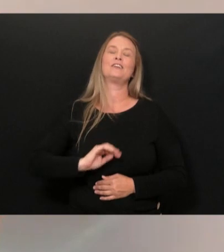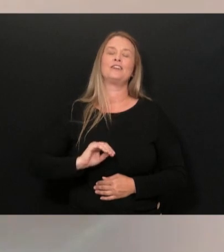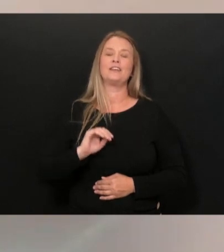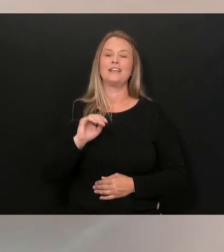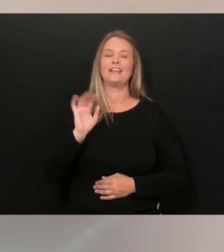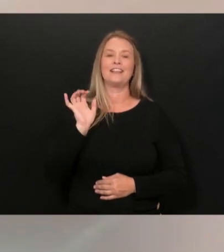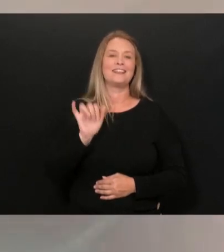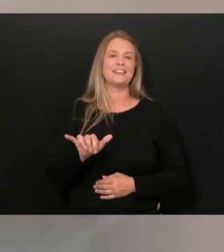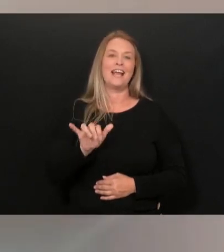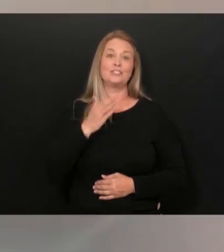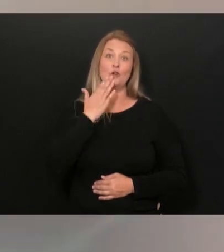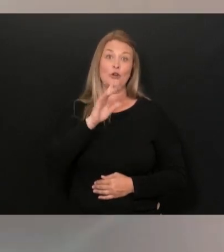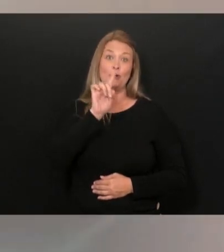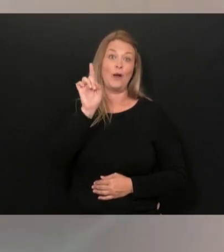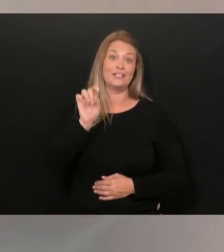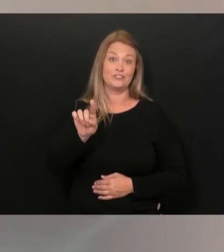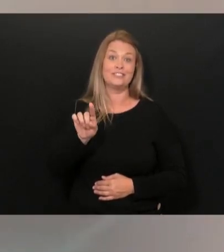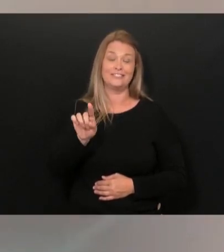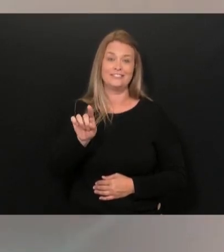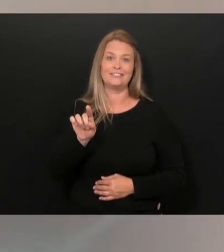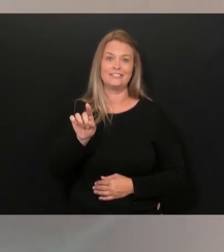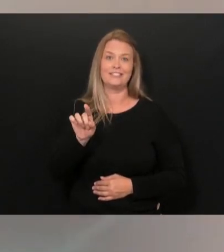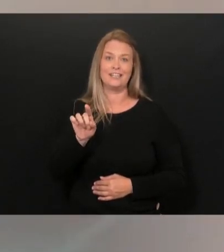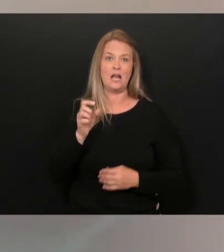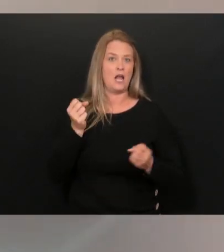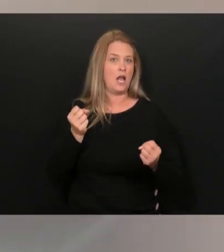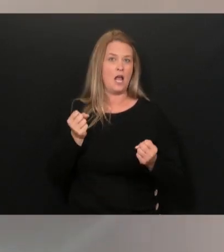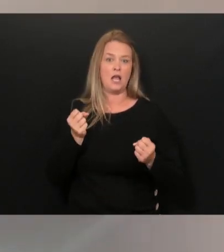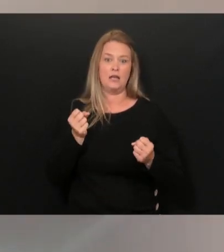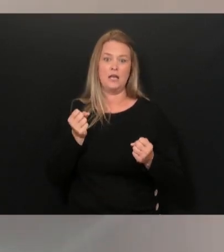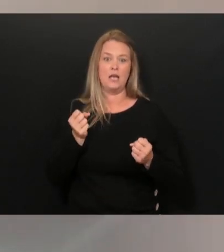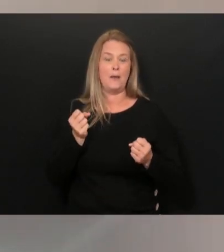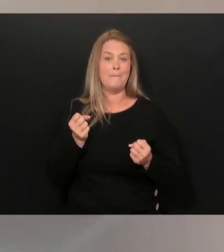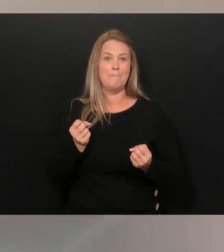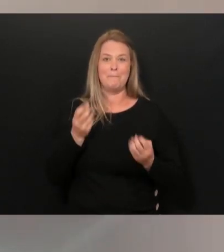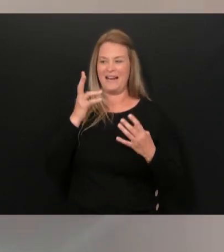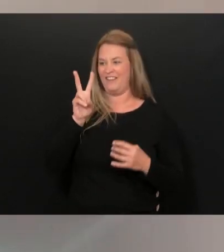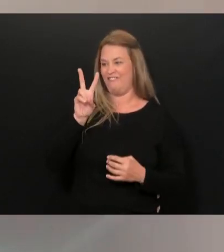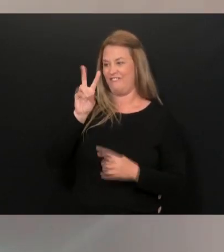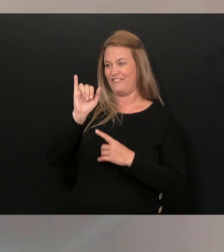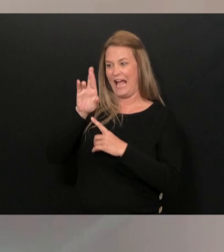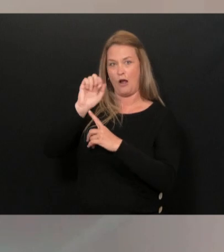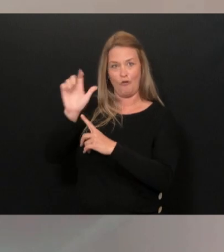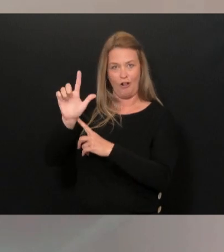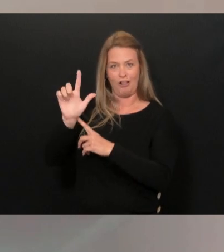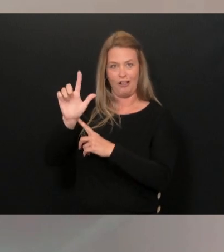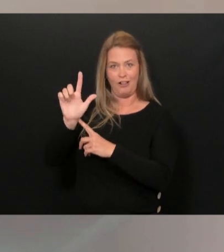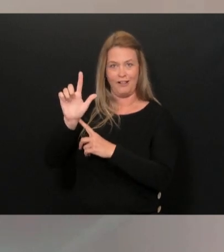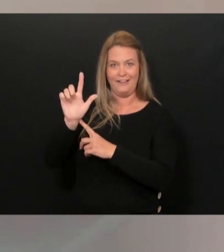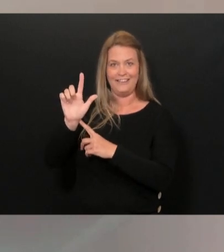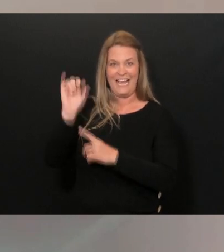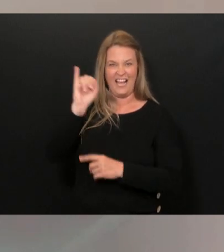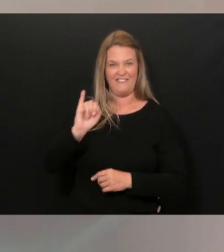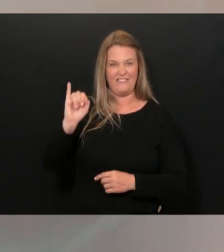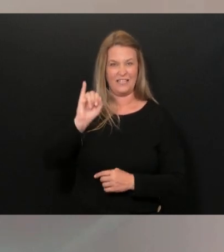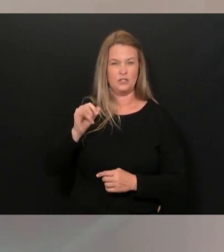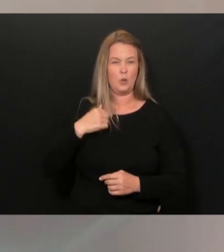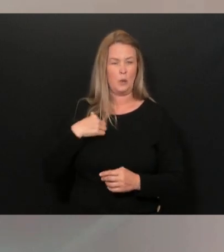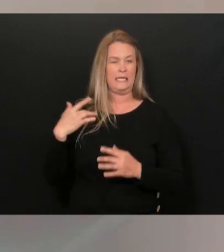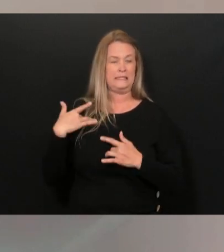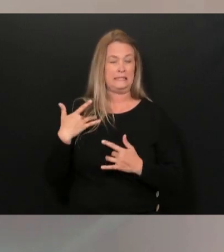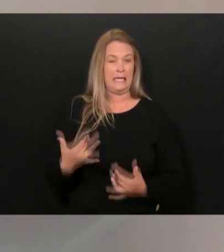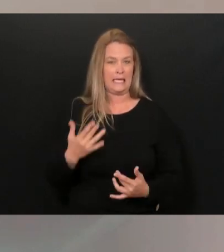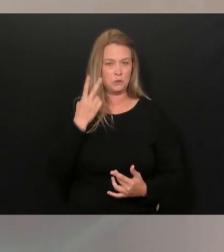Mark, that's a good question. For many viral infections, we certainly see a diminution, a reduction in the